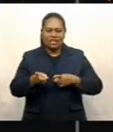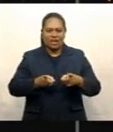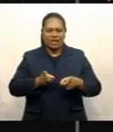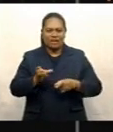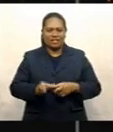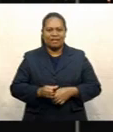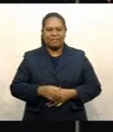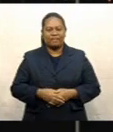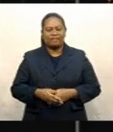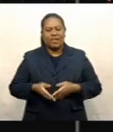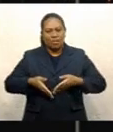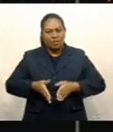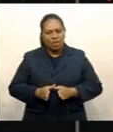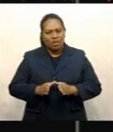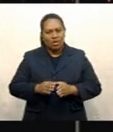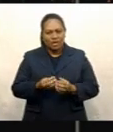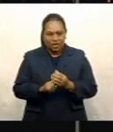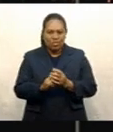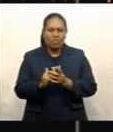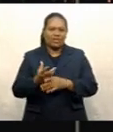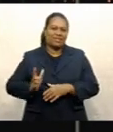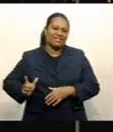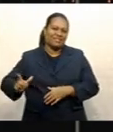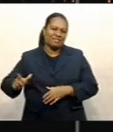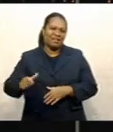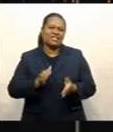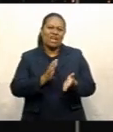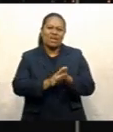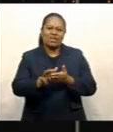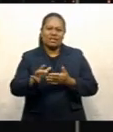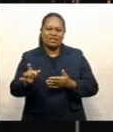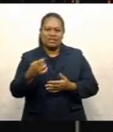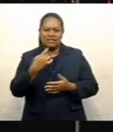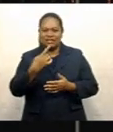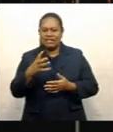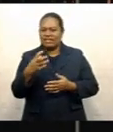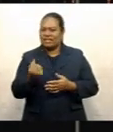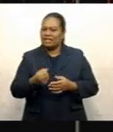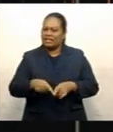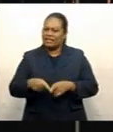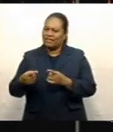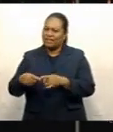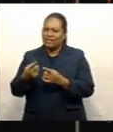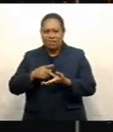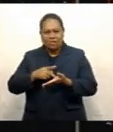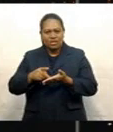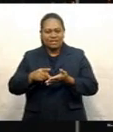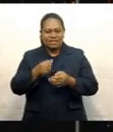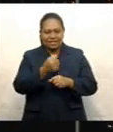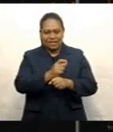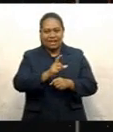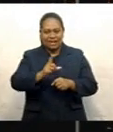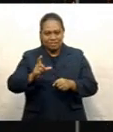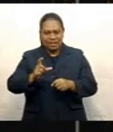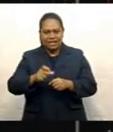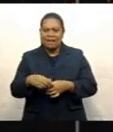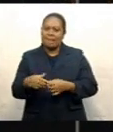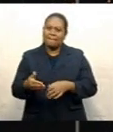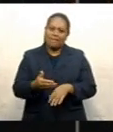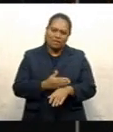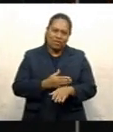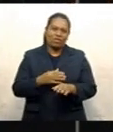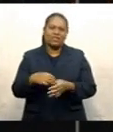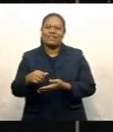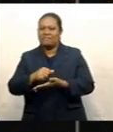and raised in Wangele, Lambasa, Harish Chandra has taken up various positions in different companies before making the move to